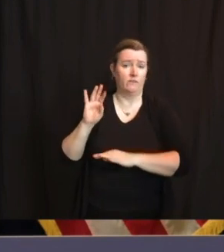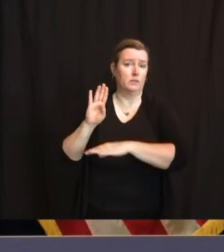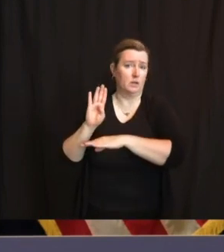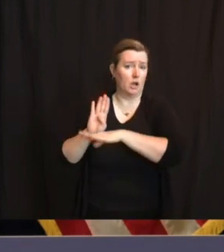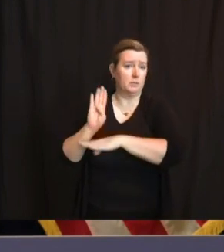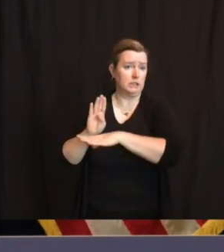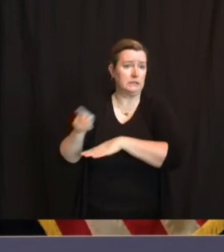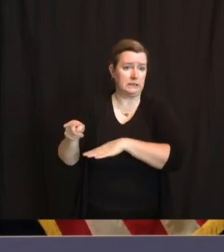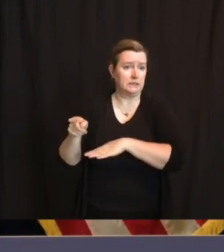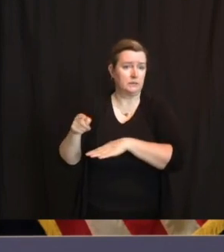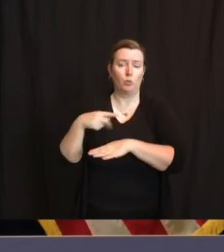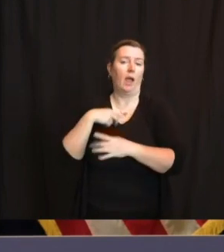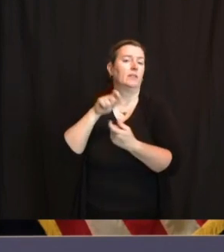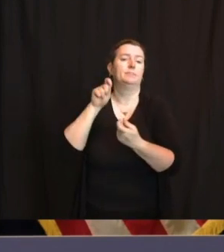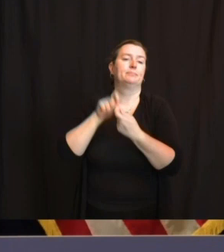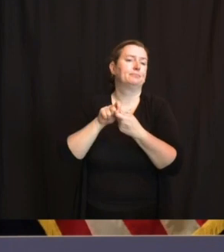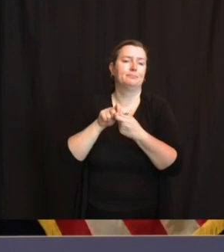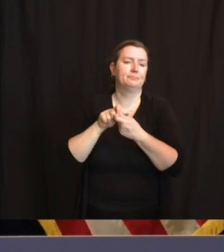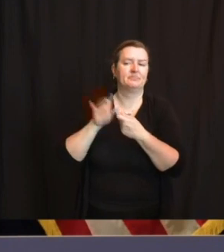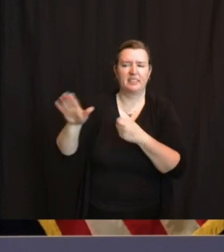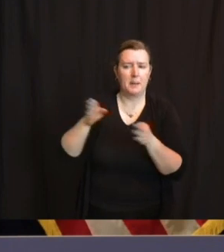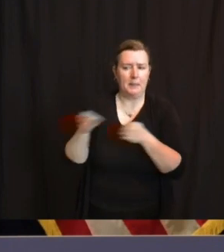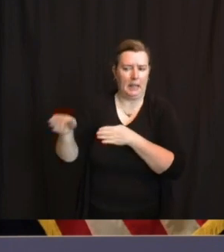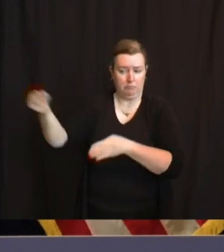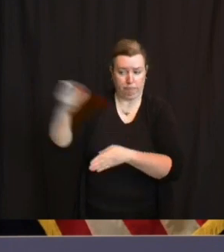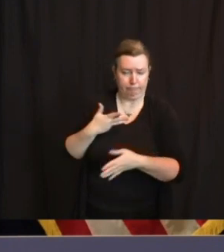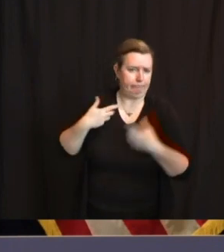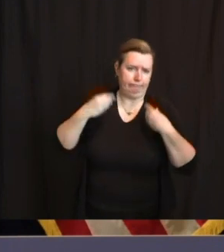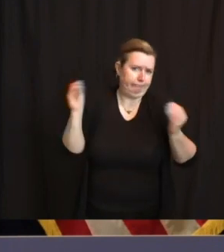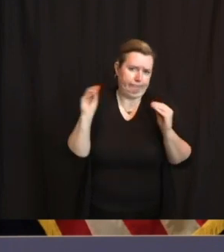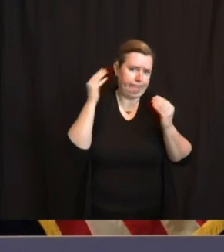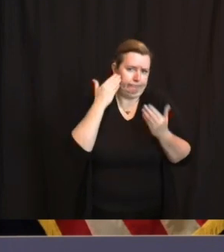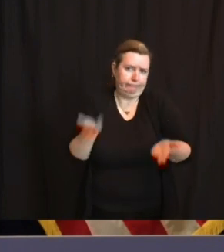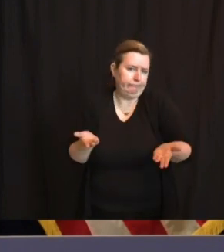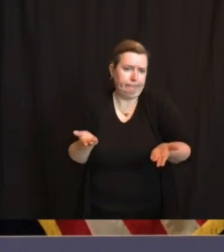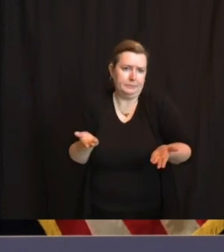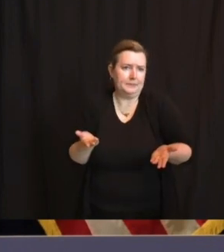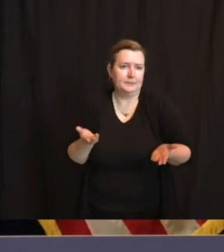plan, and I'd be very happy, and I know our team would be very happy to